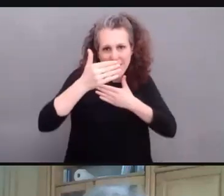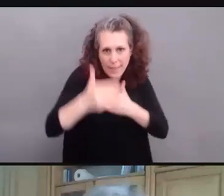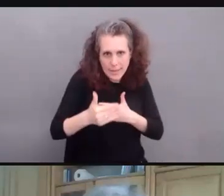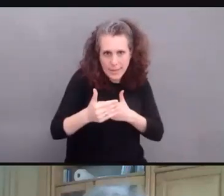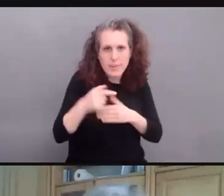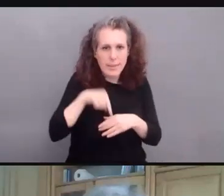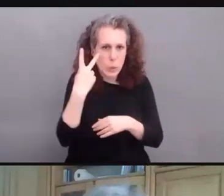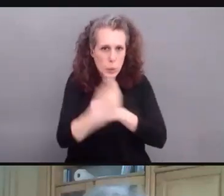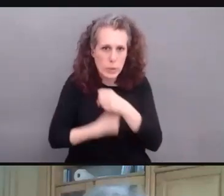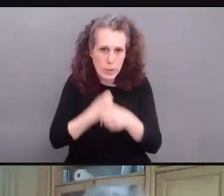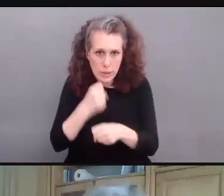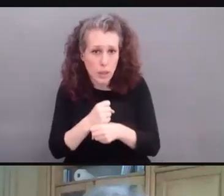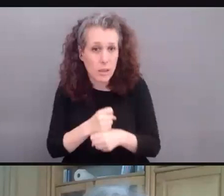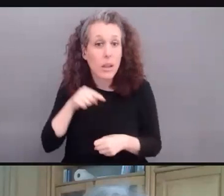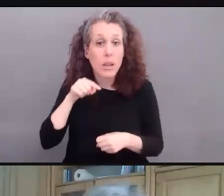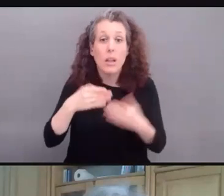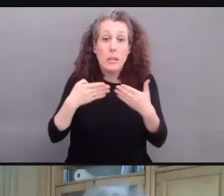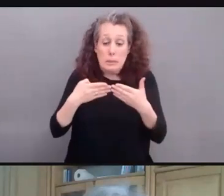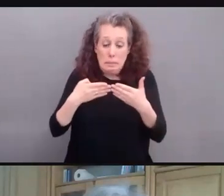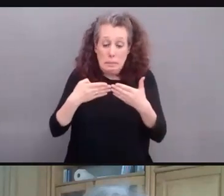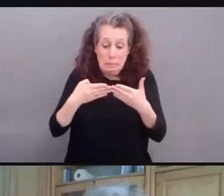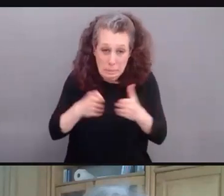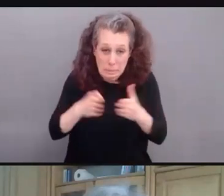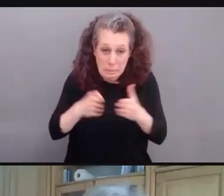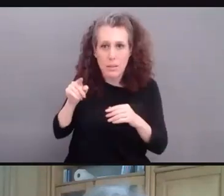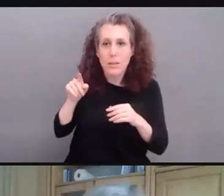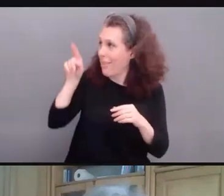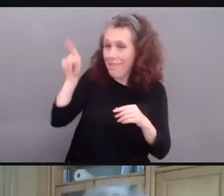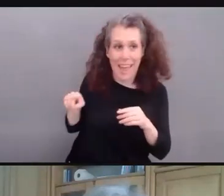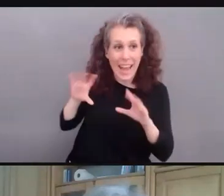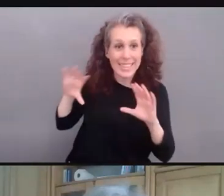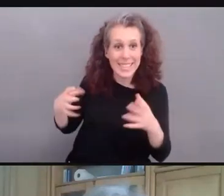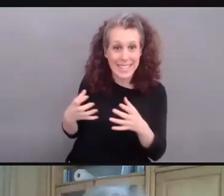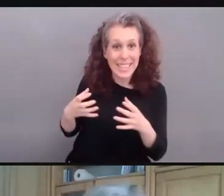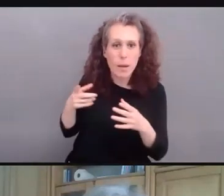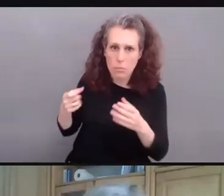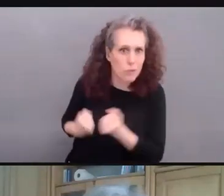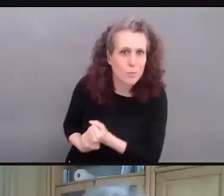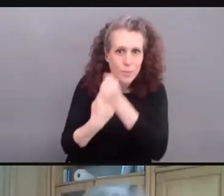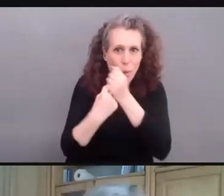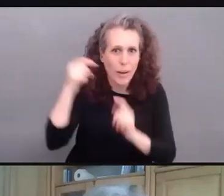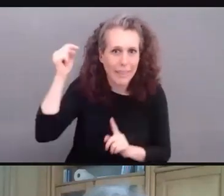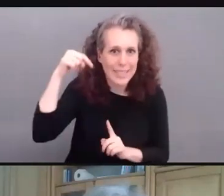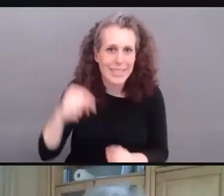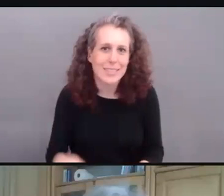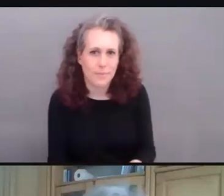supported from the very beginning by this project team of experts for founding a